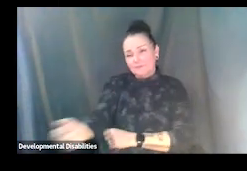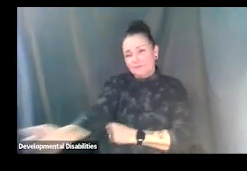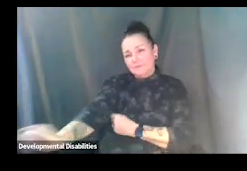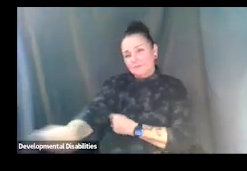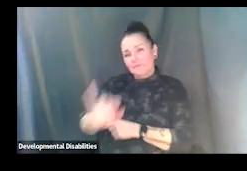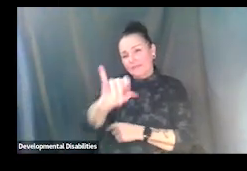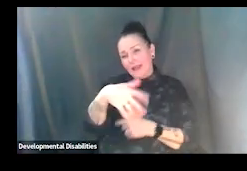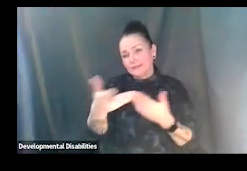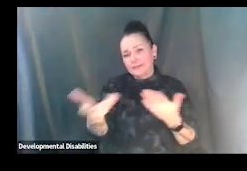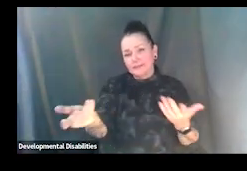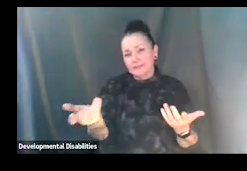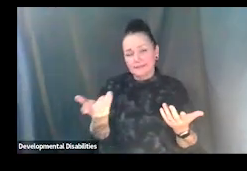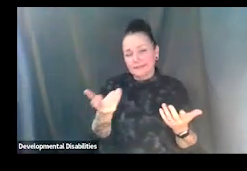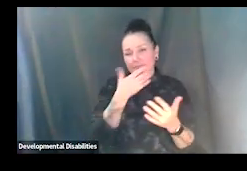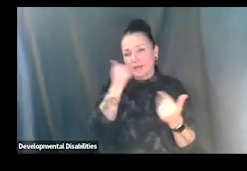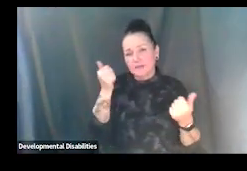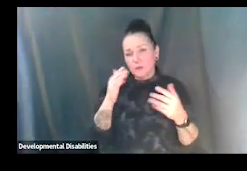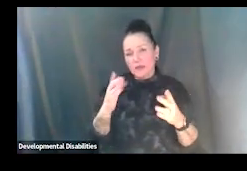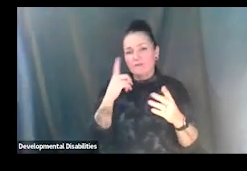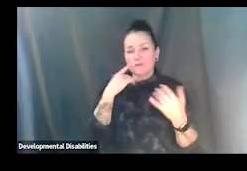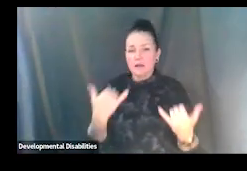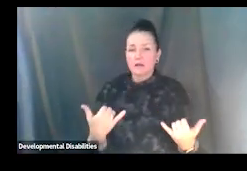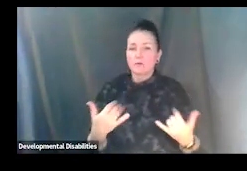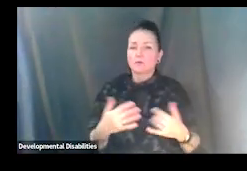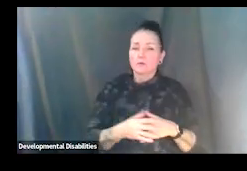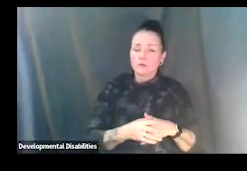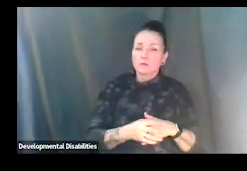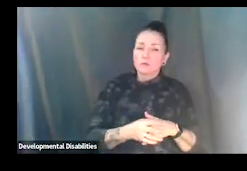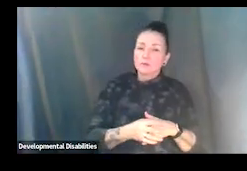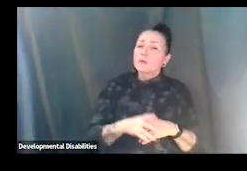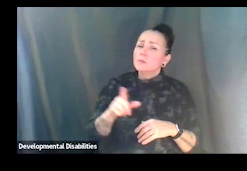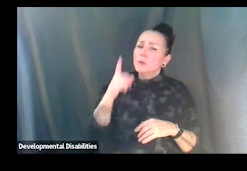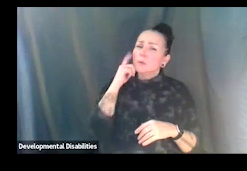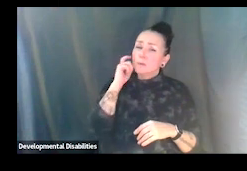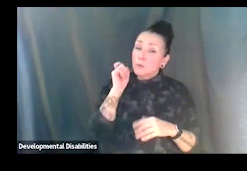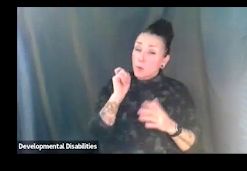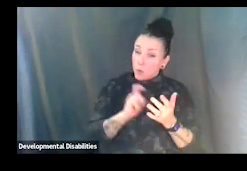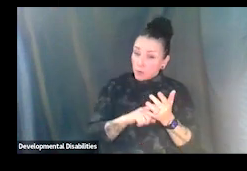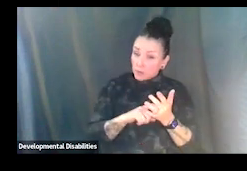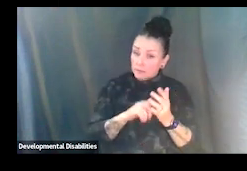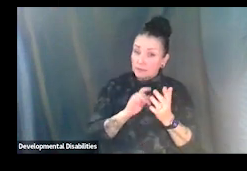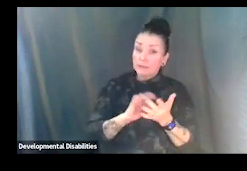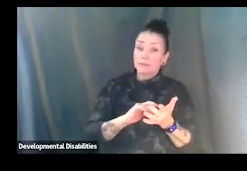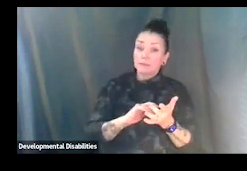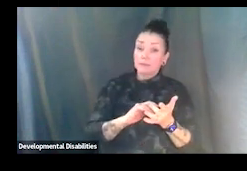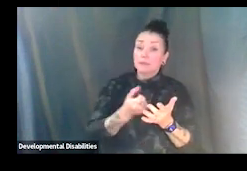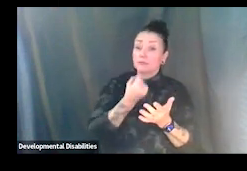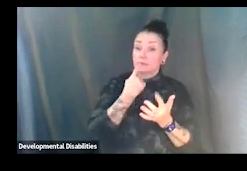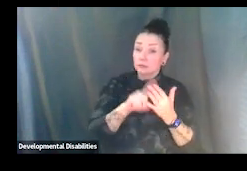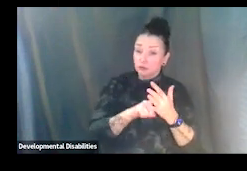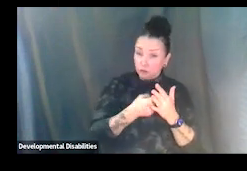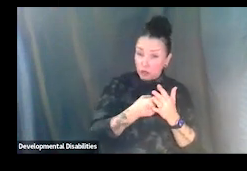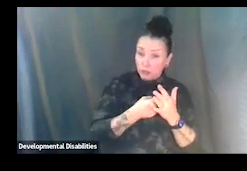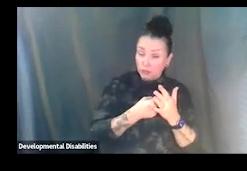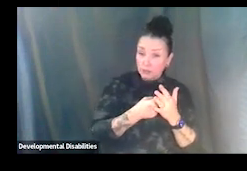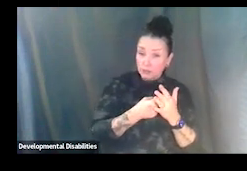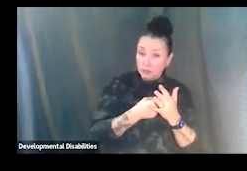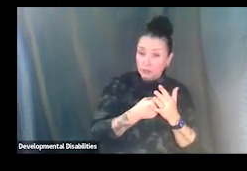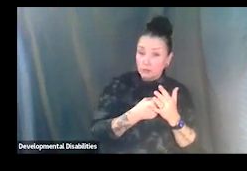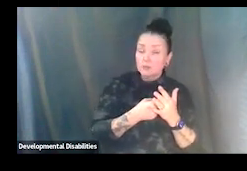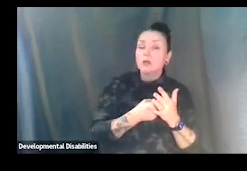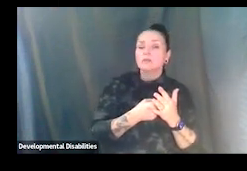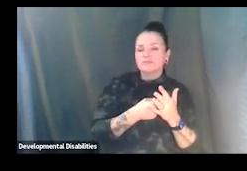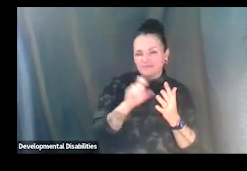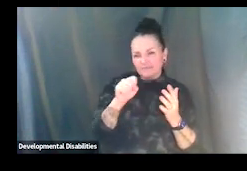not sure there is that after about 6 months, people's weight tends to start to plateau. So people gain a great deal of weight initially and then it sort of